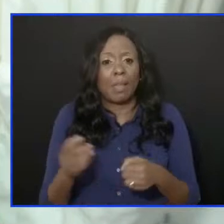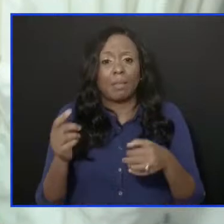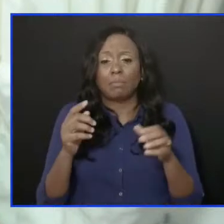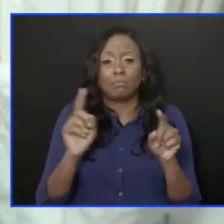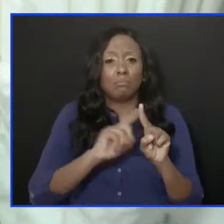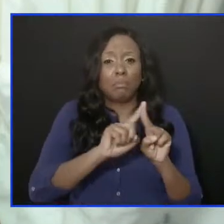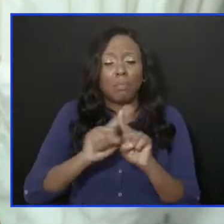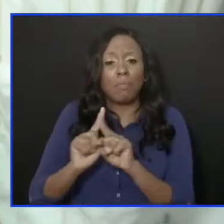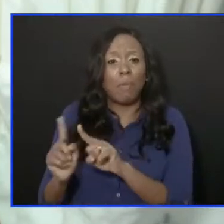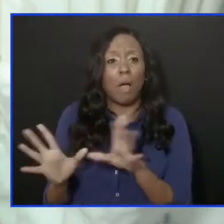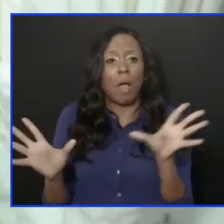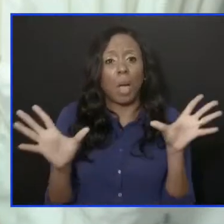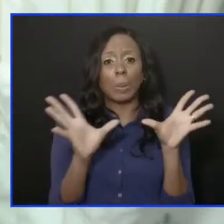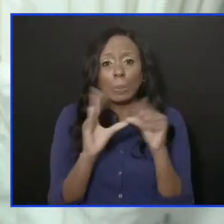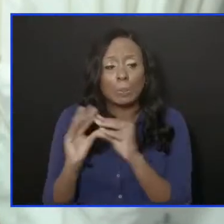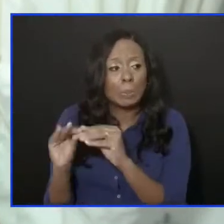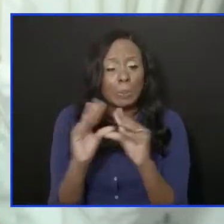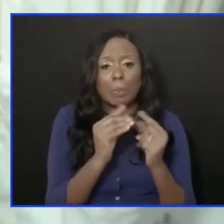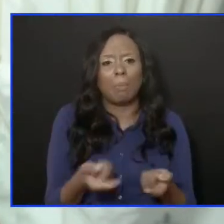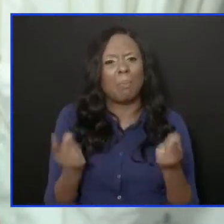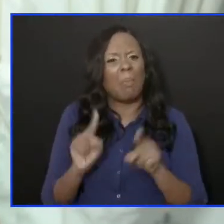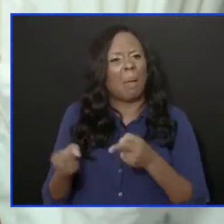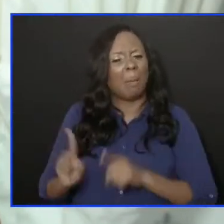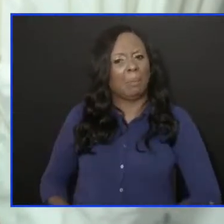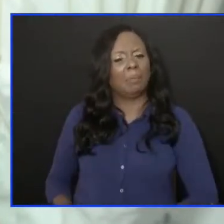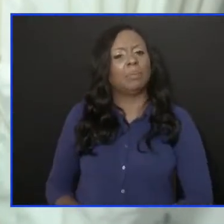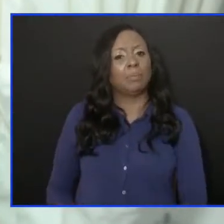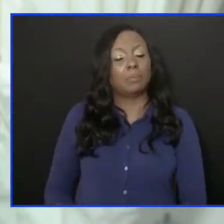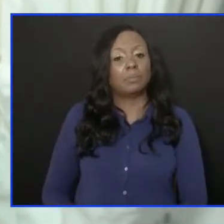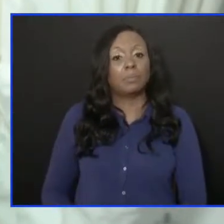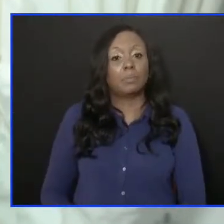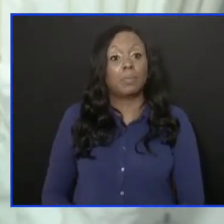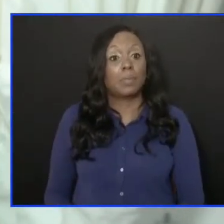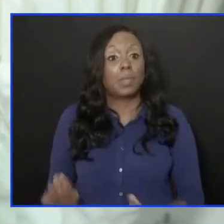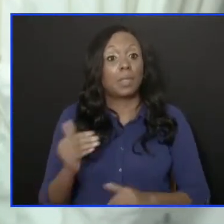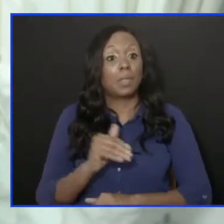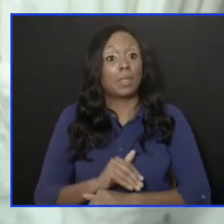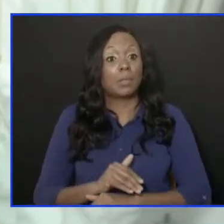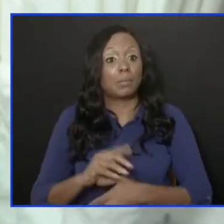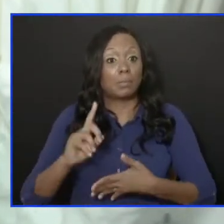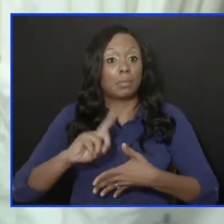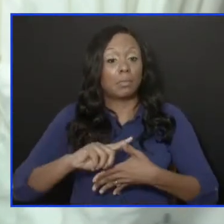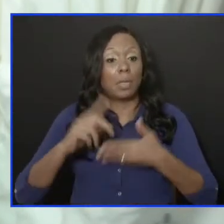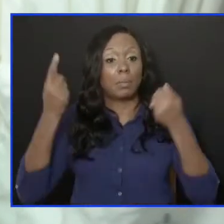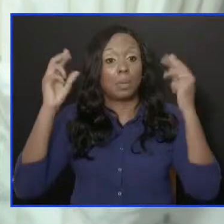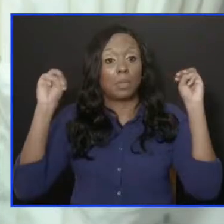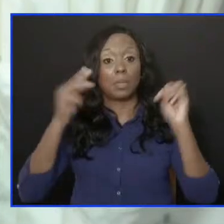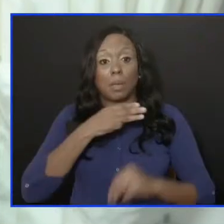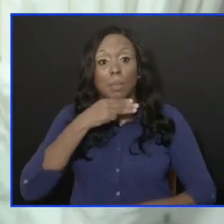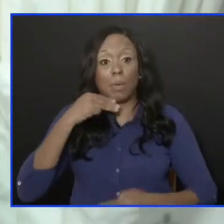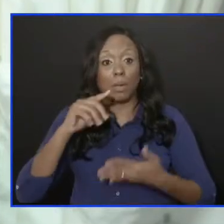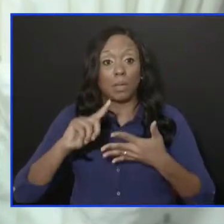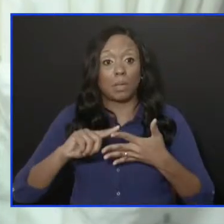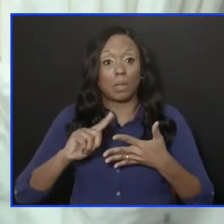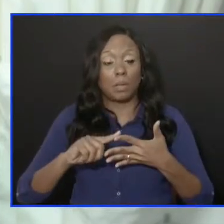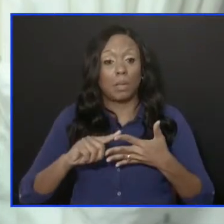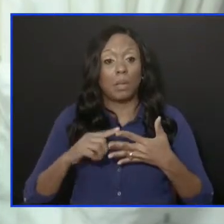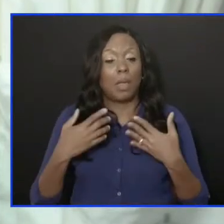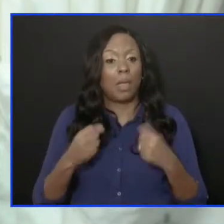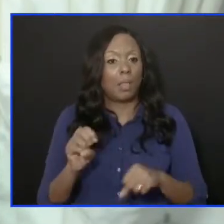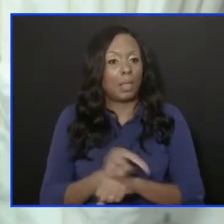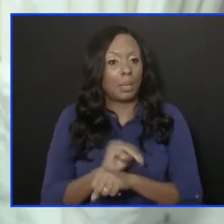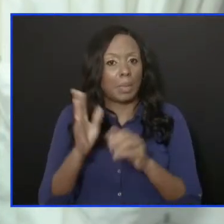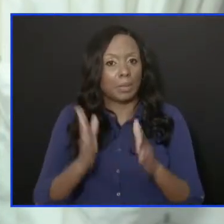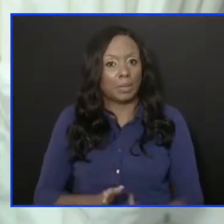of meetings are going on behind the scenes. We will be addressed by Prime Minister the Honorable Mia Amor Motley, the Minister of